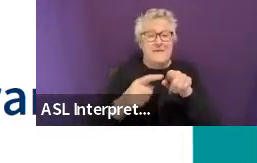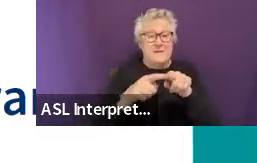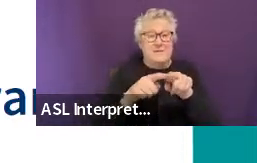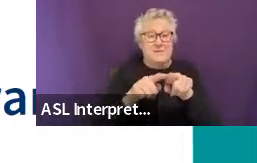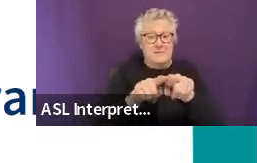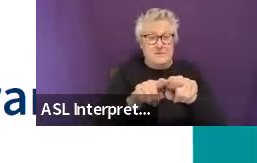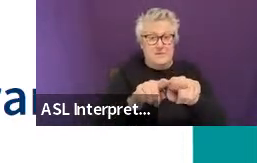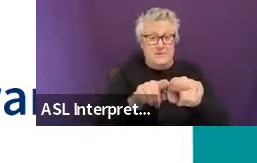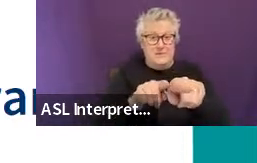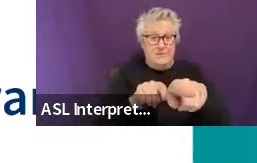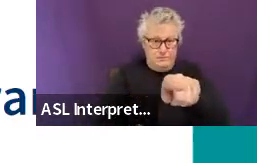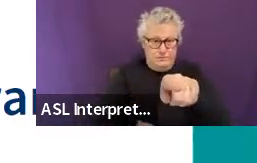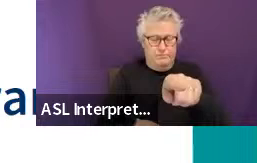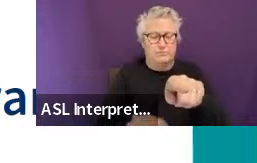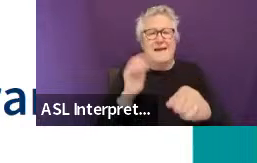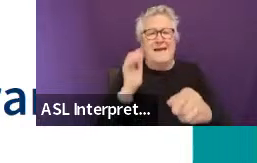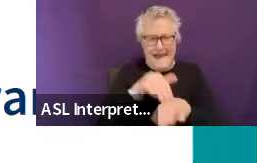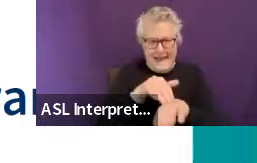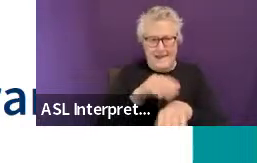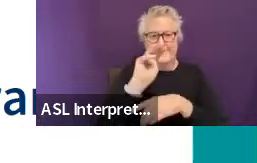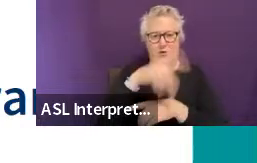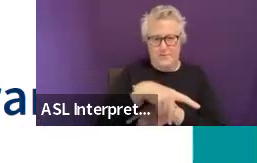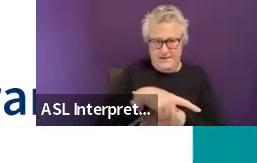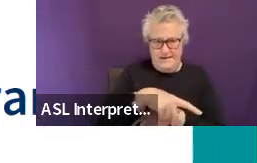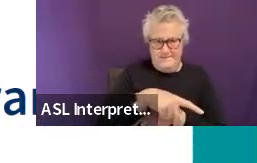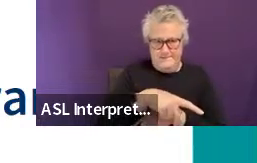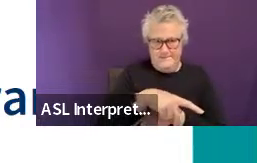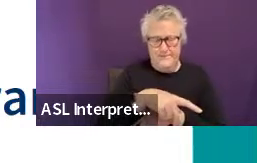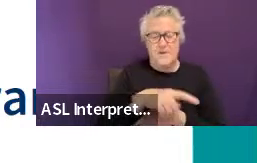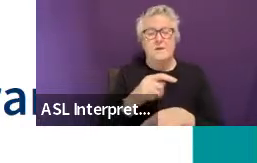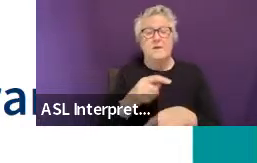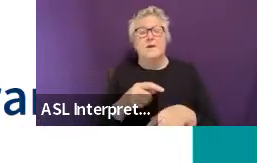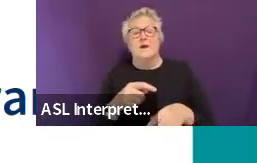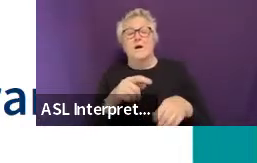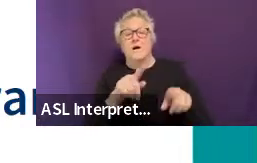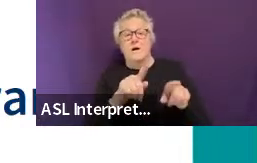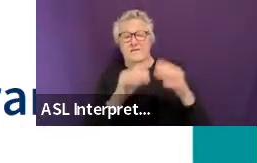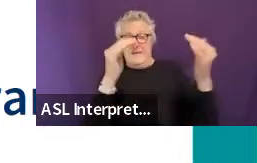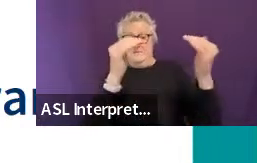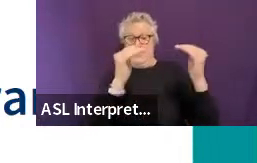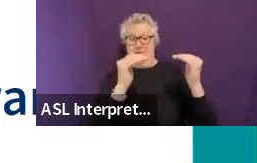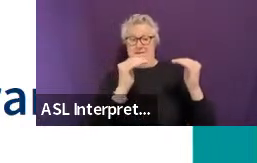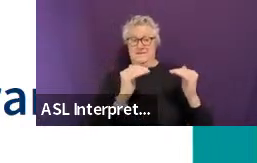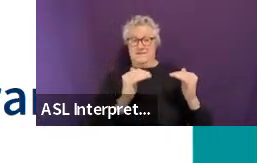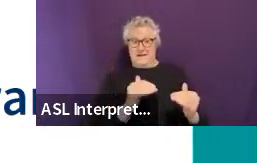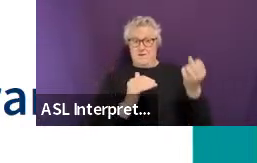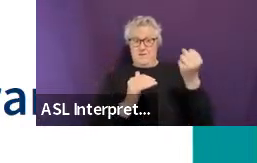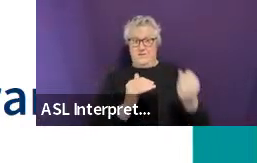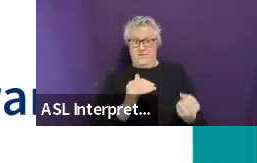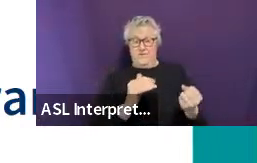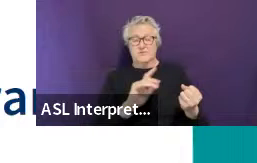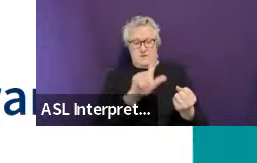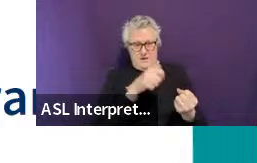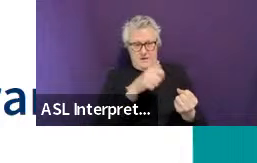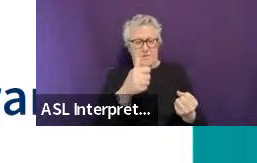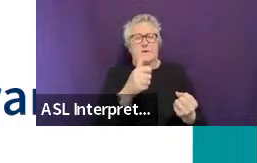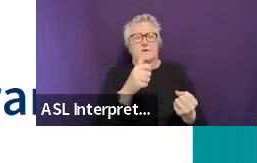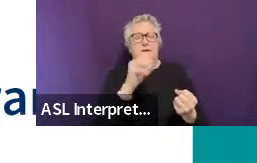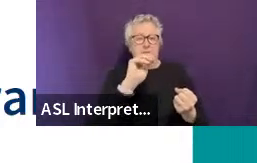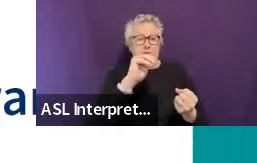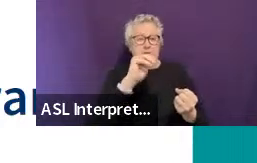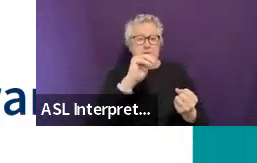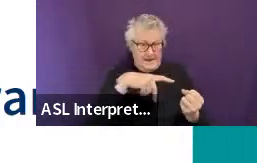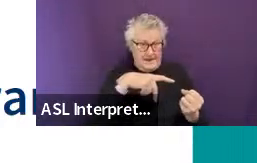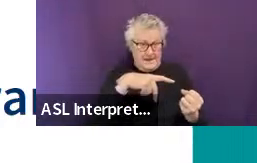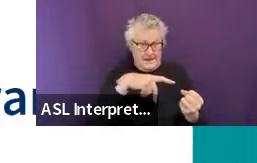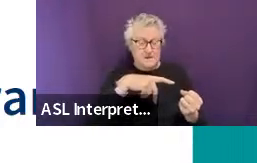at Mill Plain. Similar to continuing south between Mill Plain and SR14, there's an aux lane. Again, nothing across the bridge, only 3 through lanes.